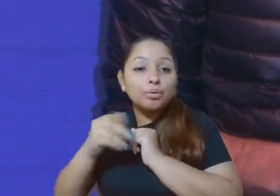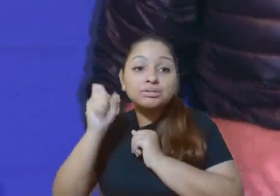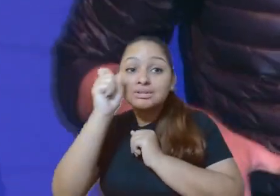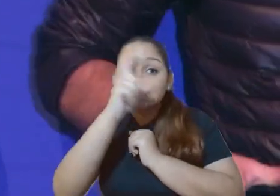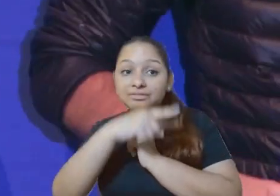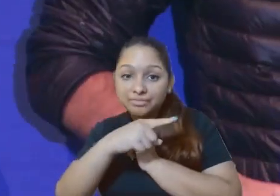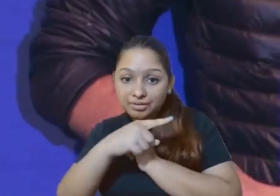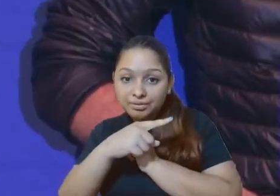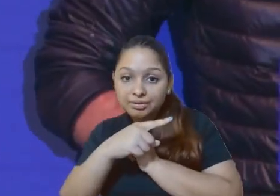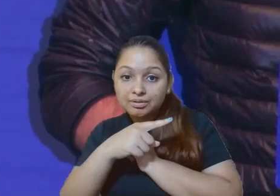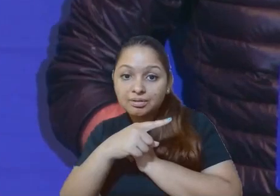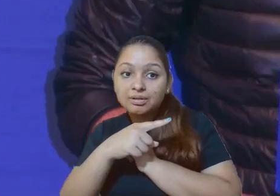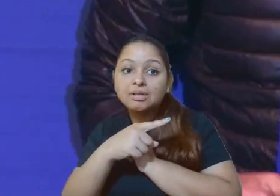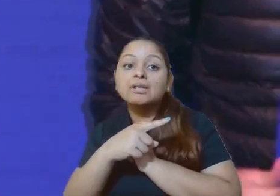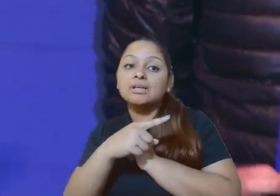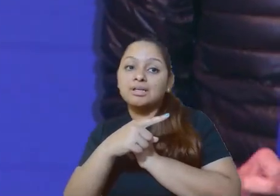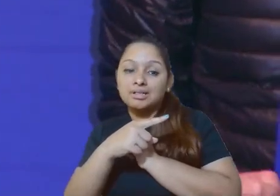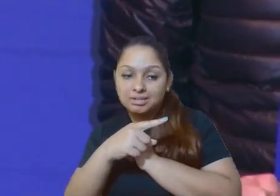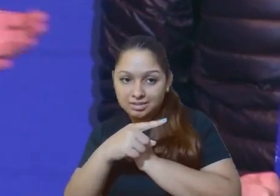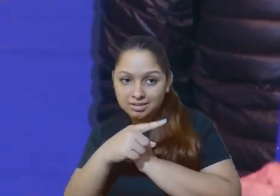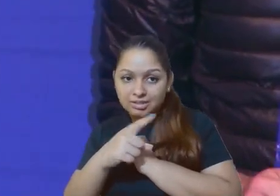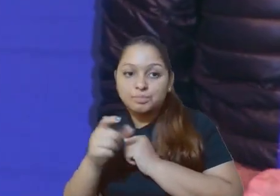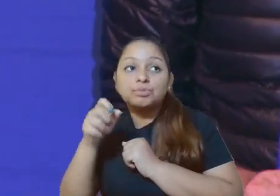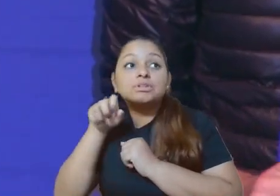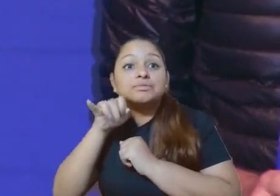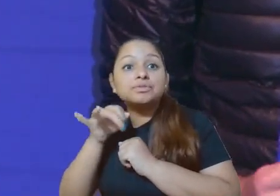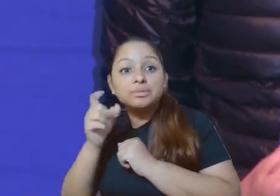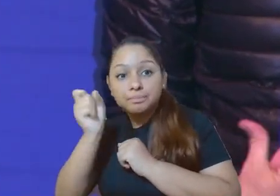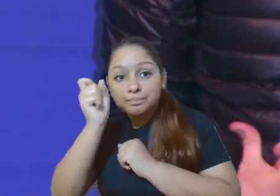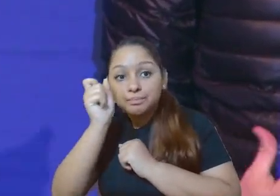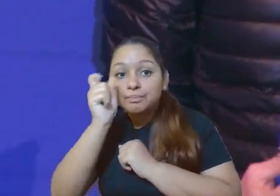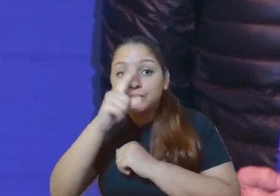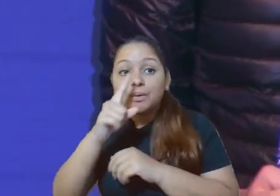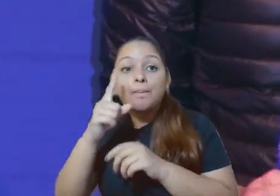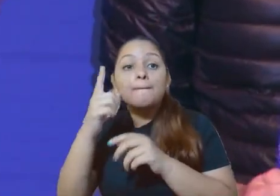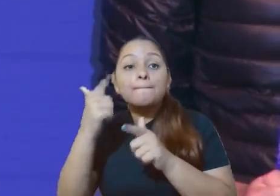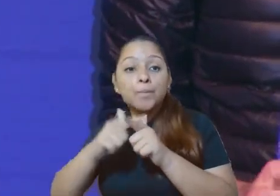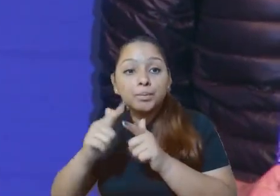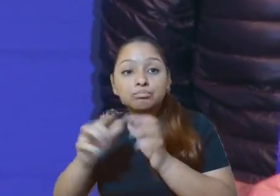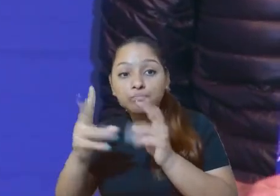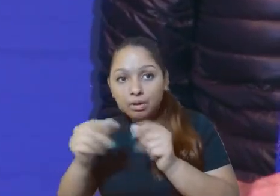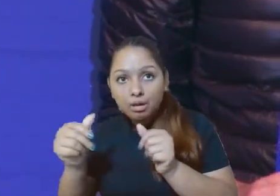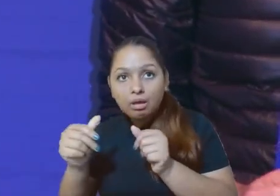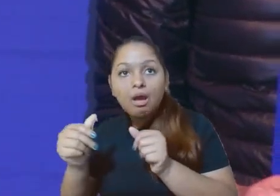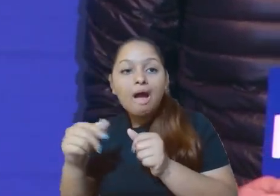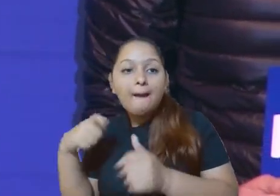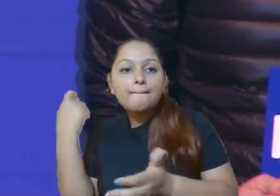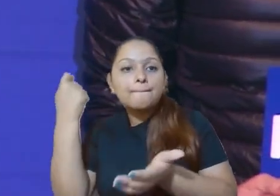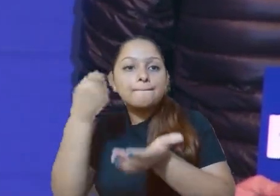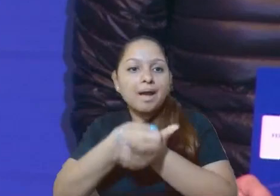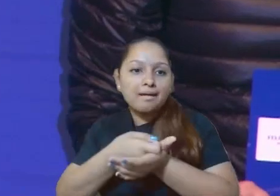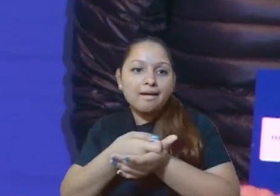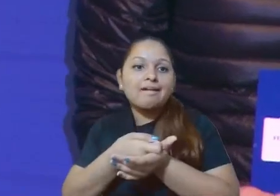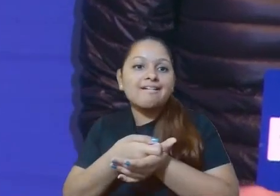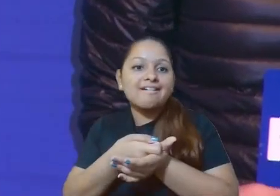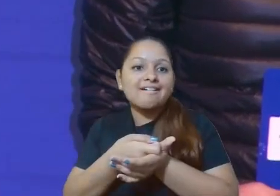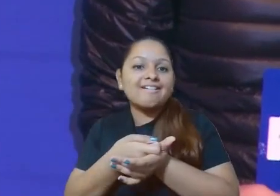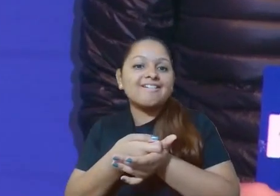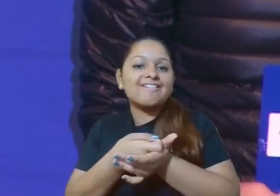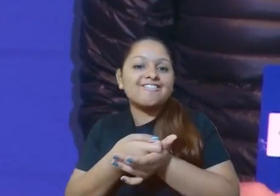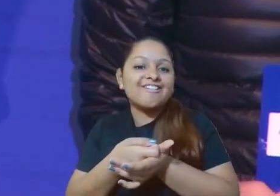to be solved and a price of how much they're going to pay for whoever solves that.